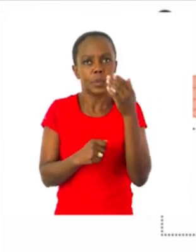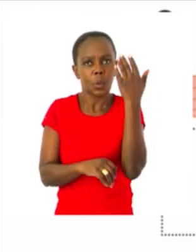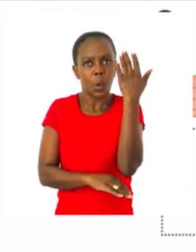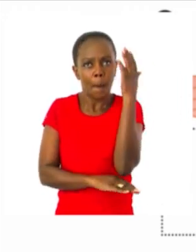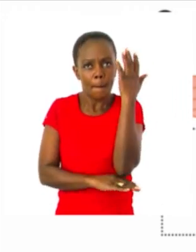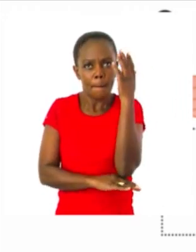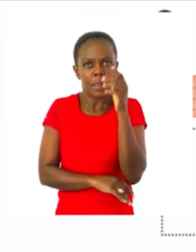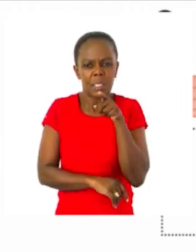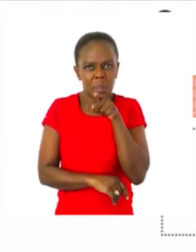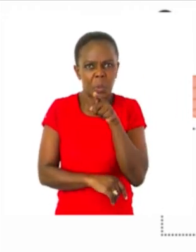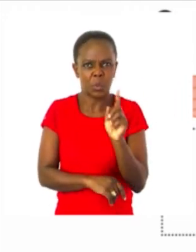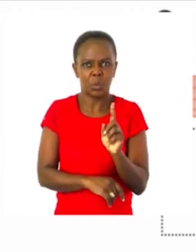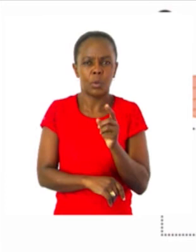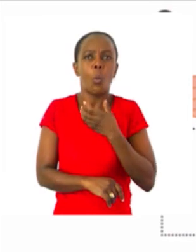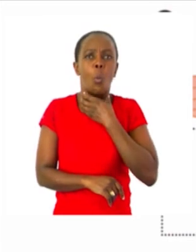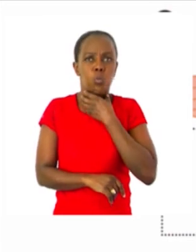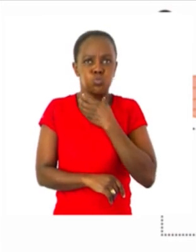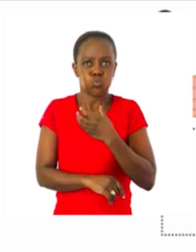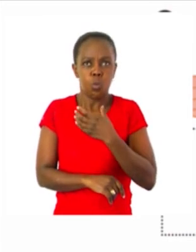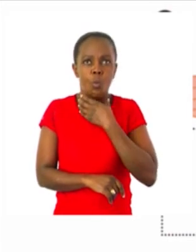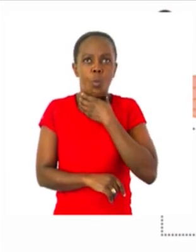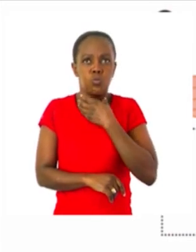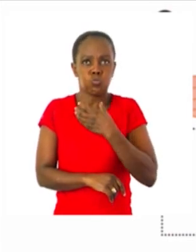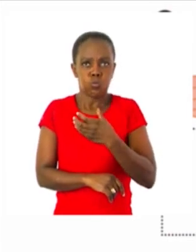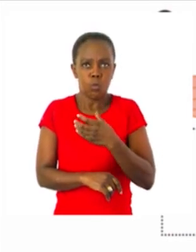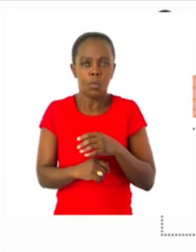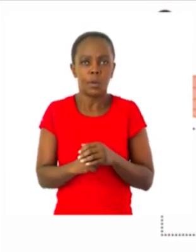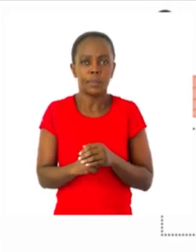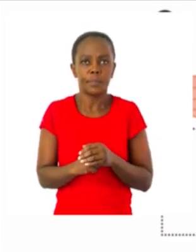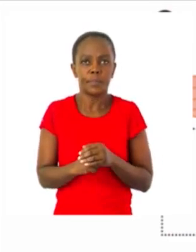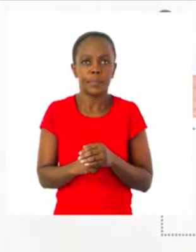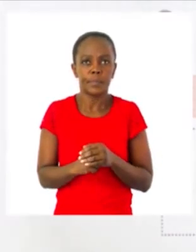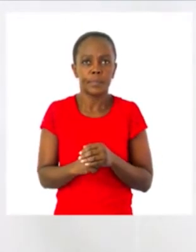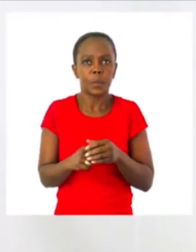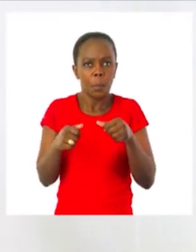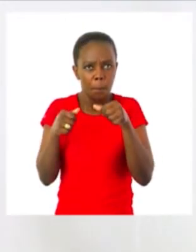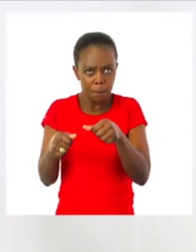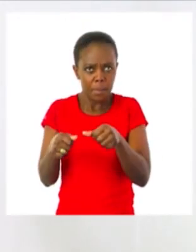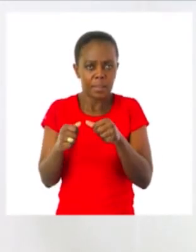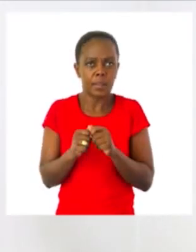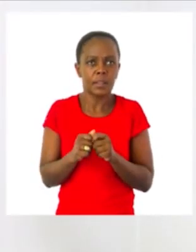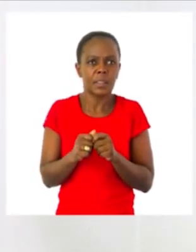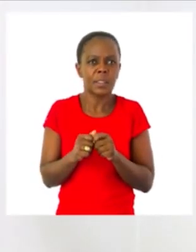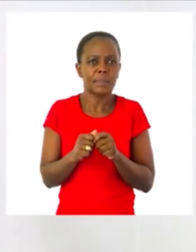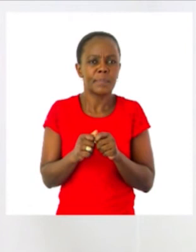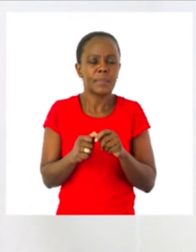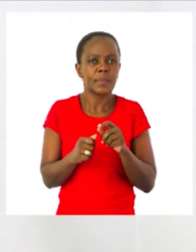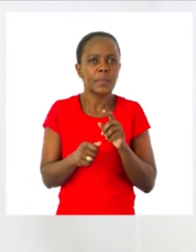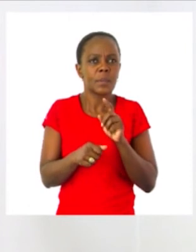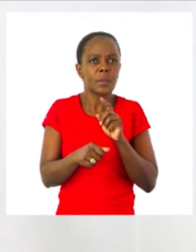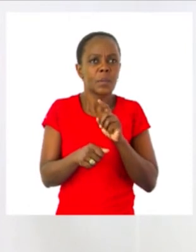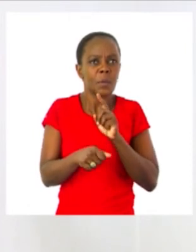which is a frog. Let's help each other to paste the frog. What is our first letter?